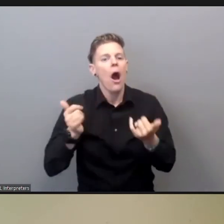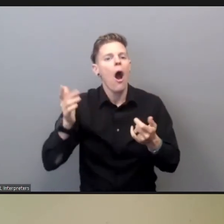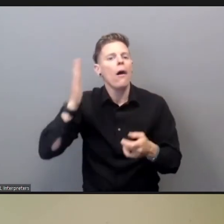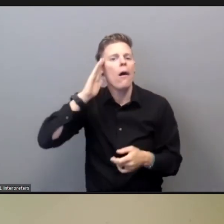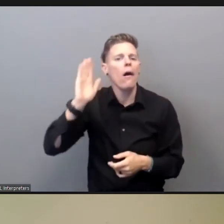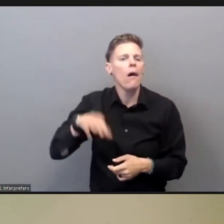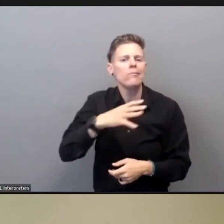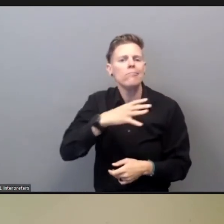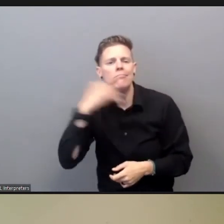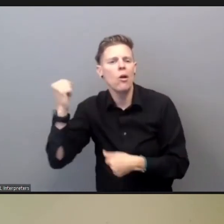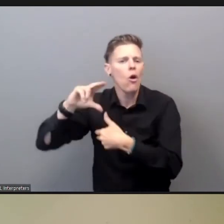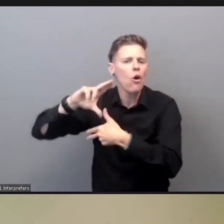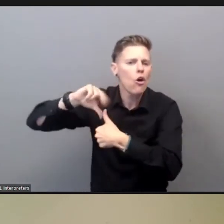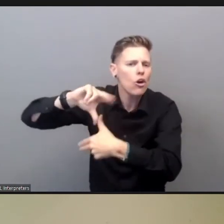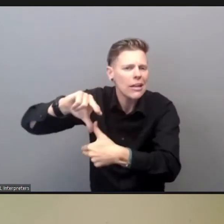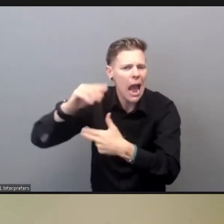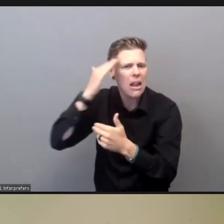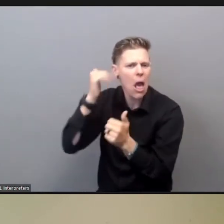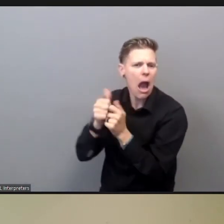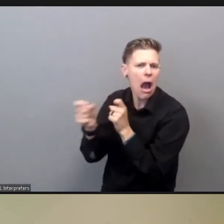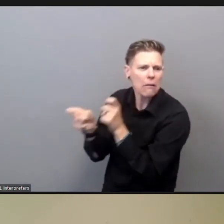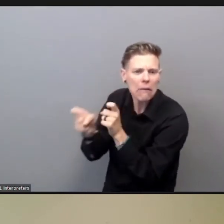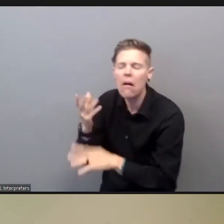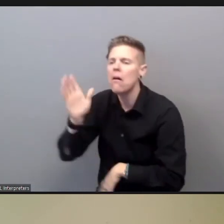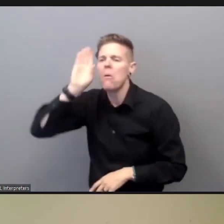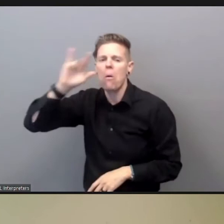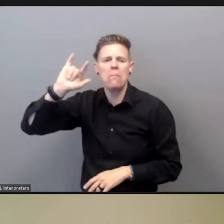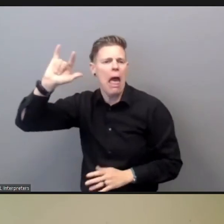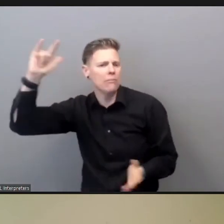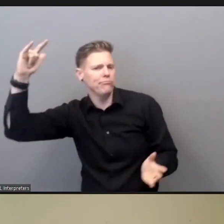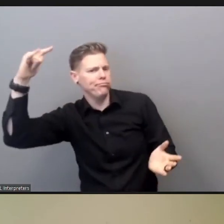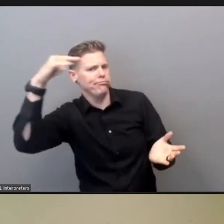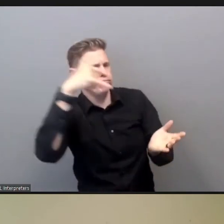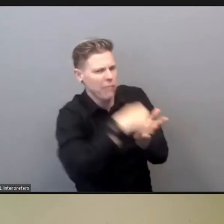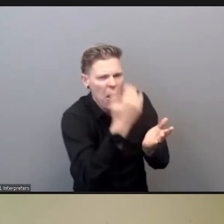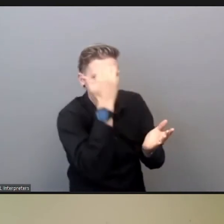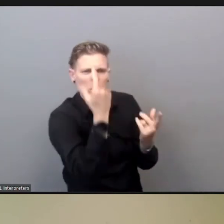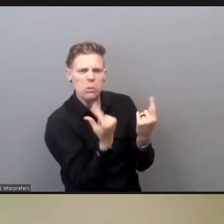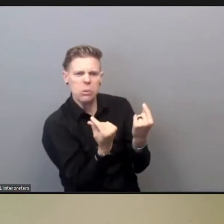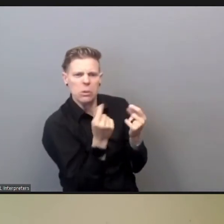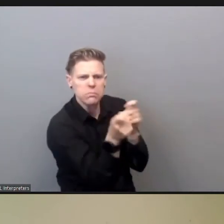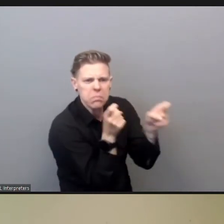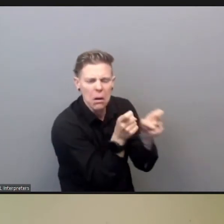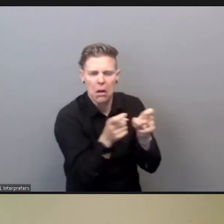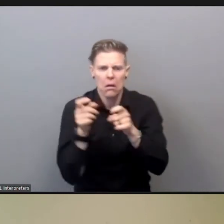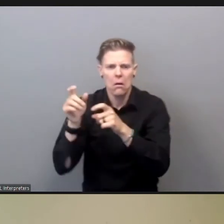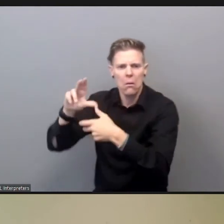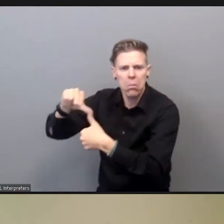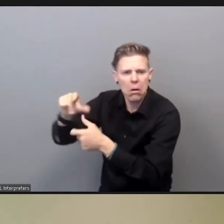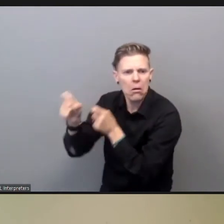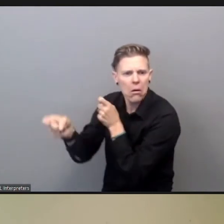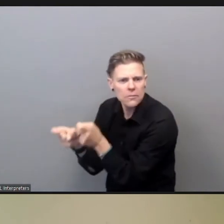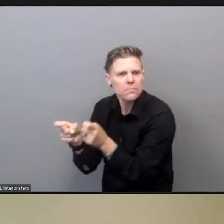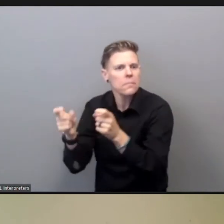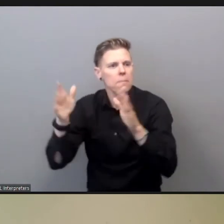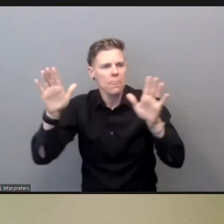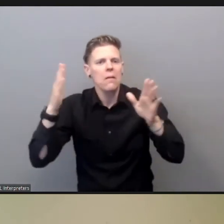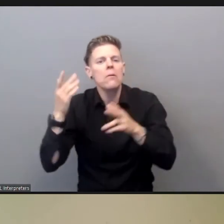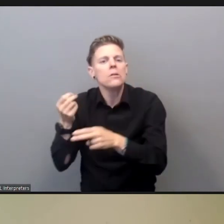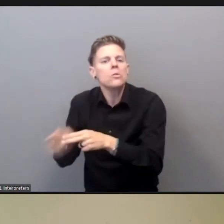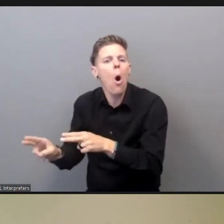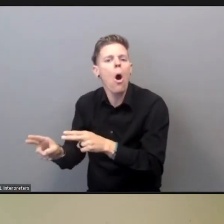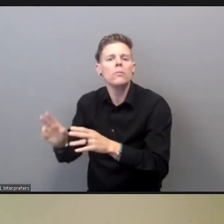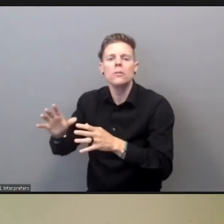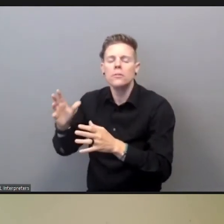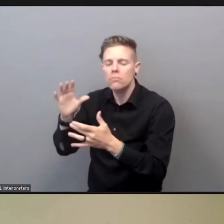crash. But those efforts last from a couple days to a couple months. And nobody for